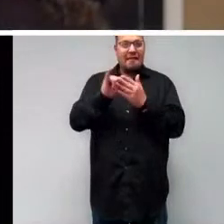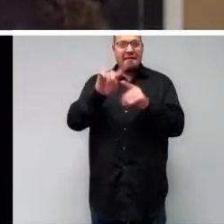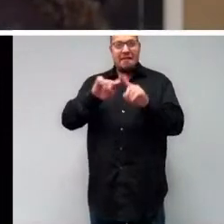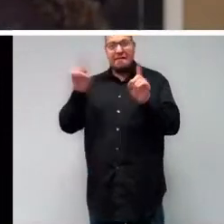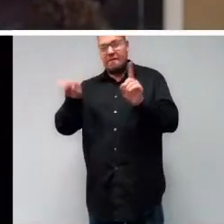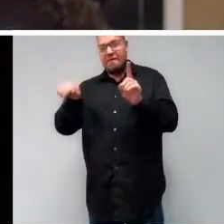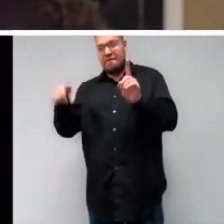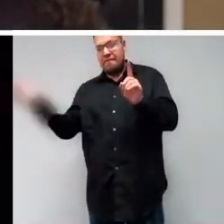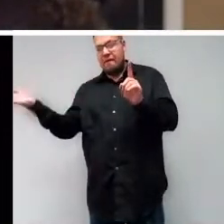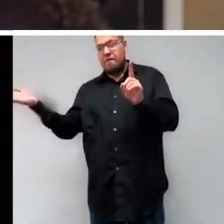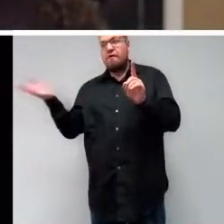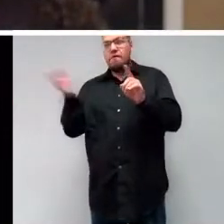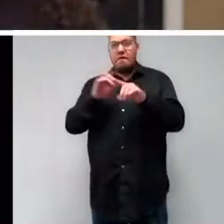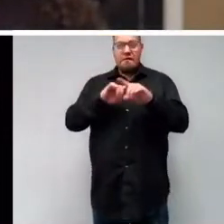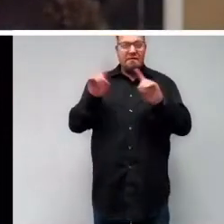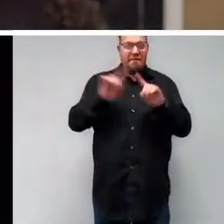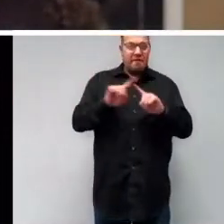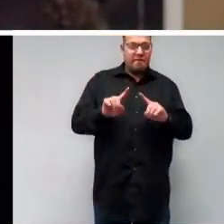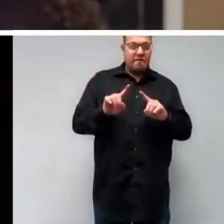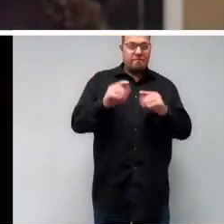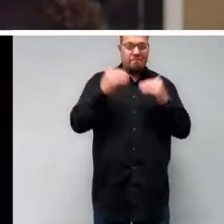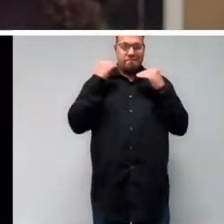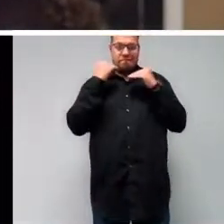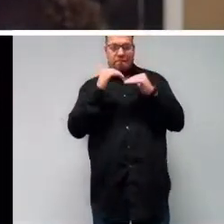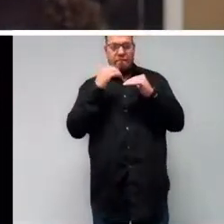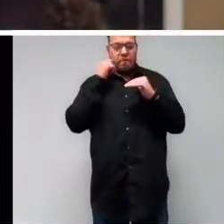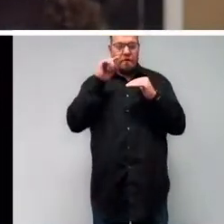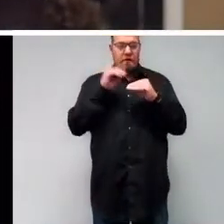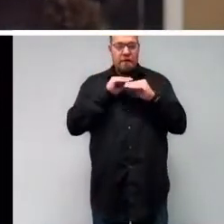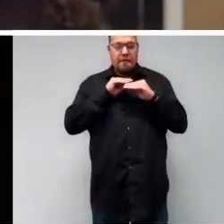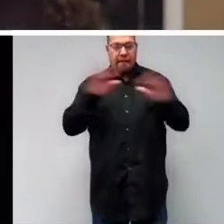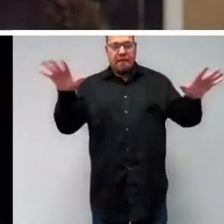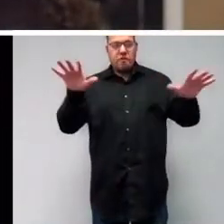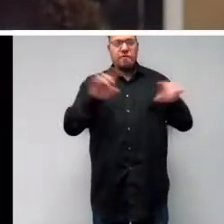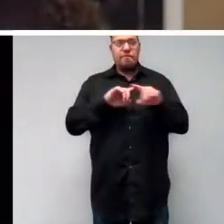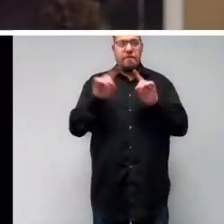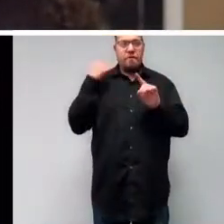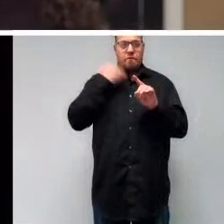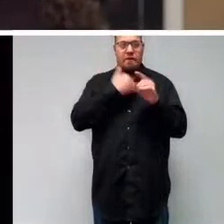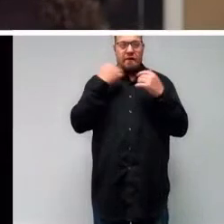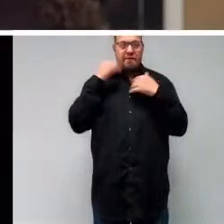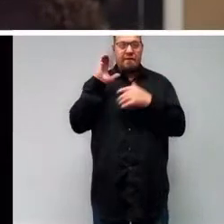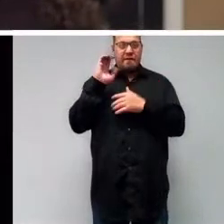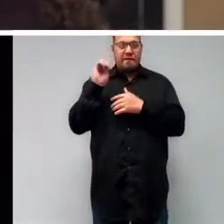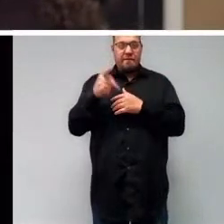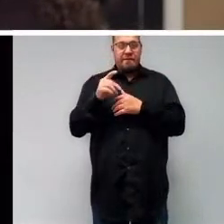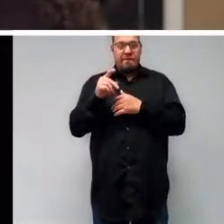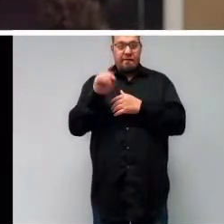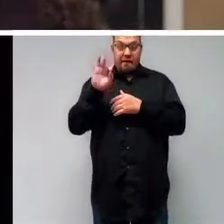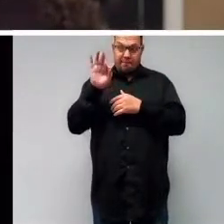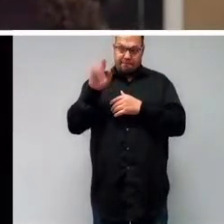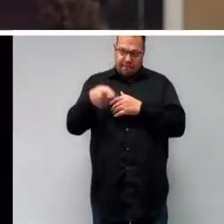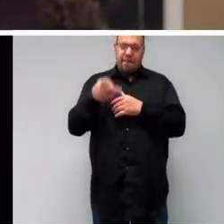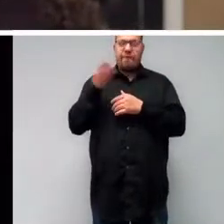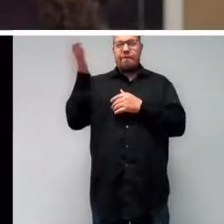thresholds for contamination. And so we have a CMMP there as well. And